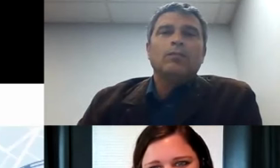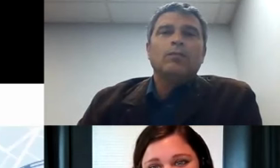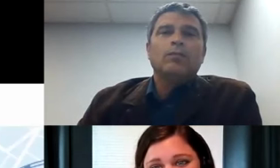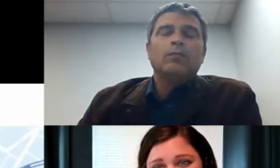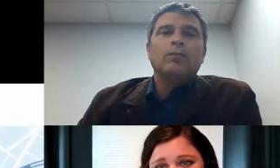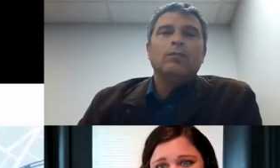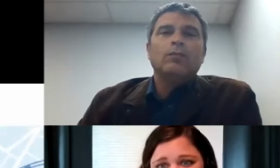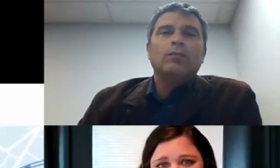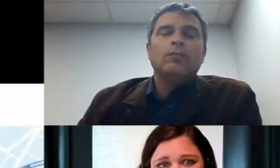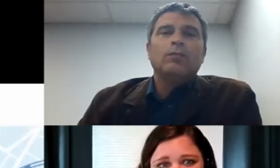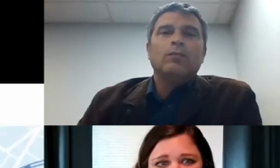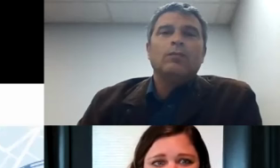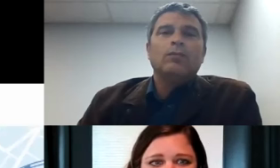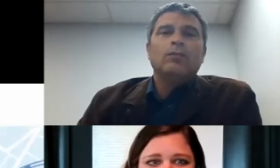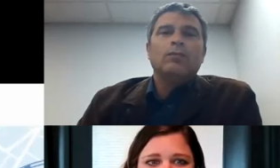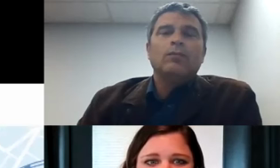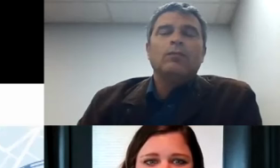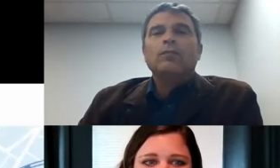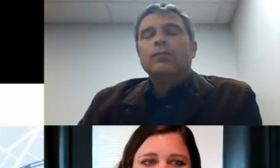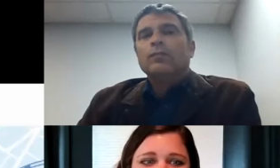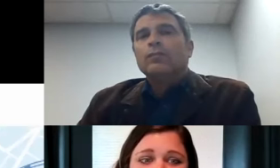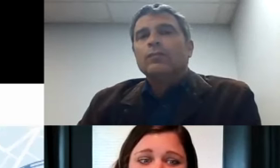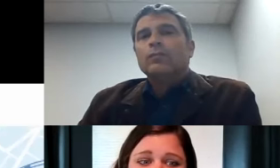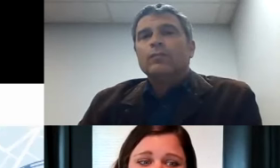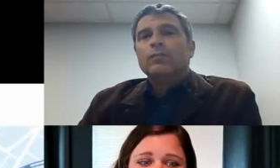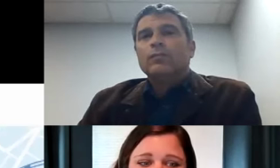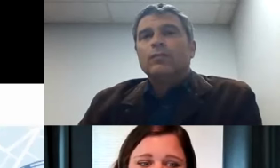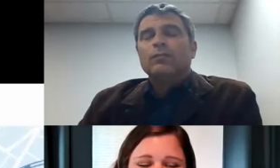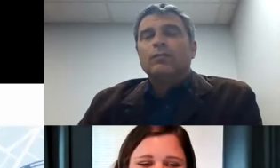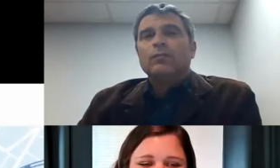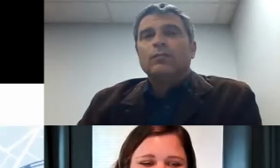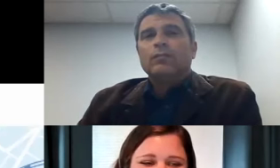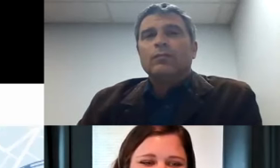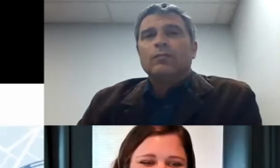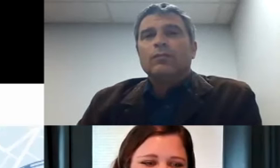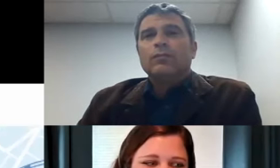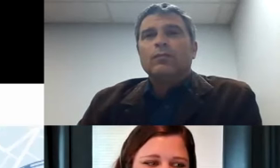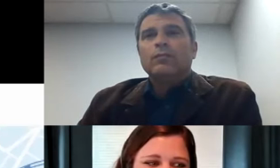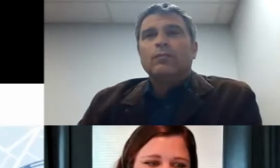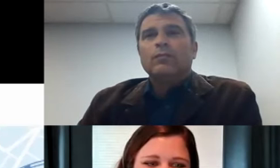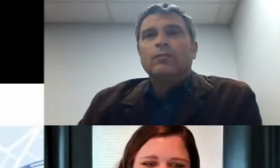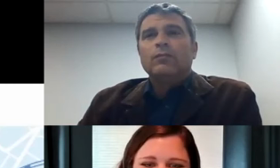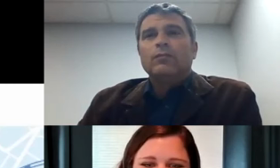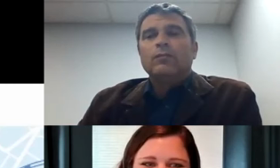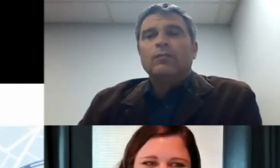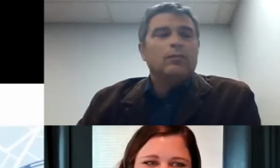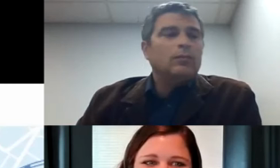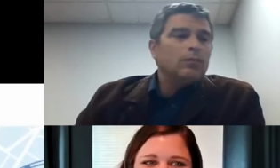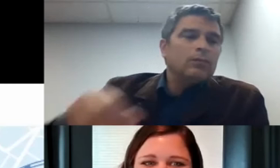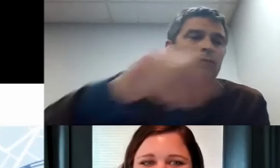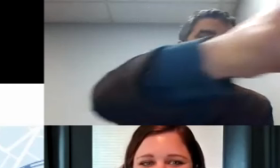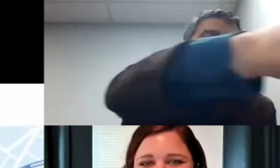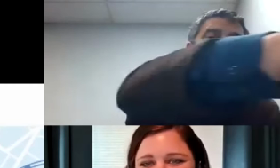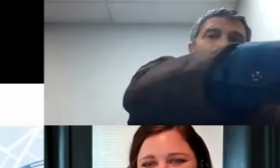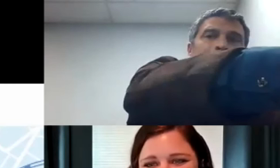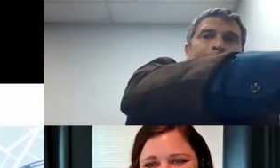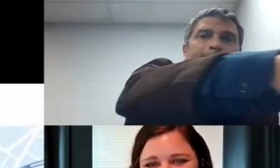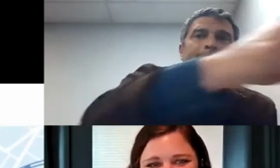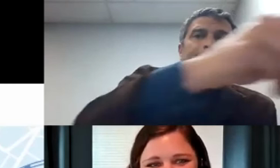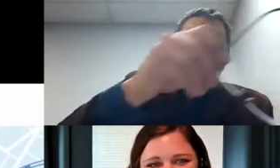of the areas that you'd like to hear a little bit more of. So before you get a sip of water and get up, if you